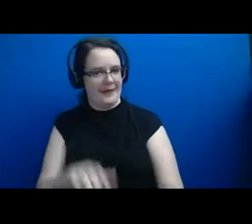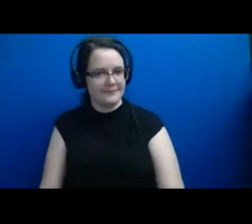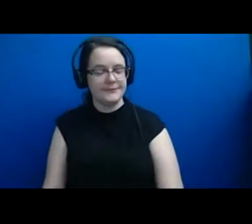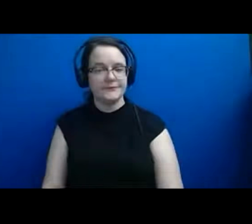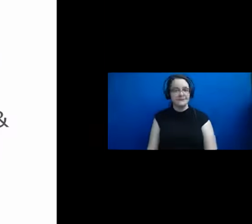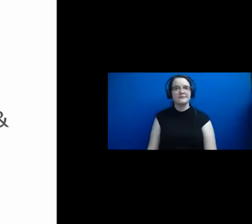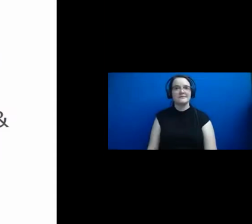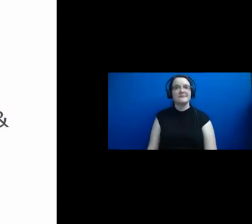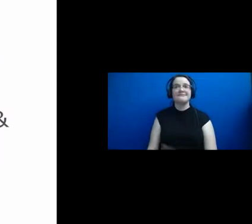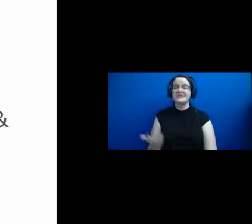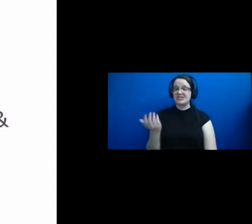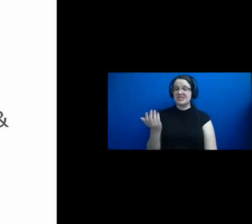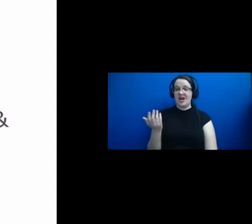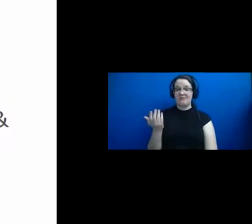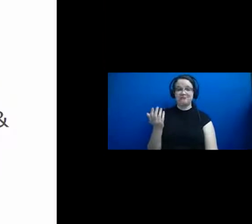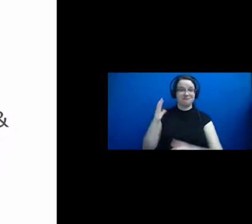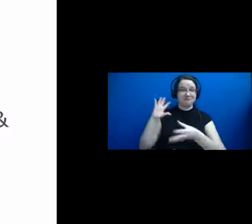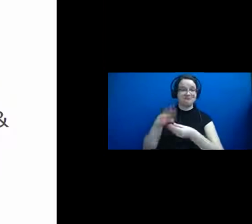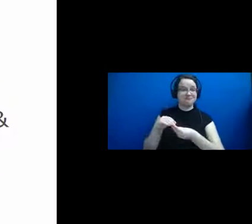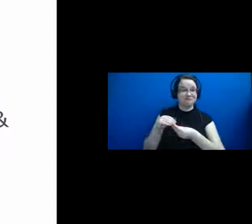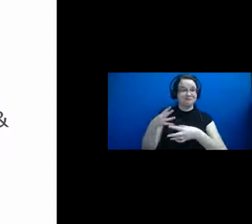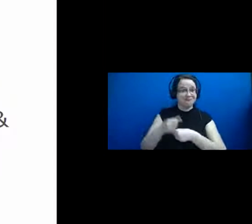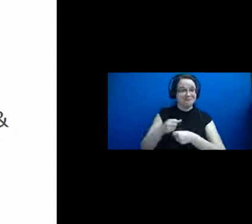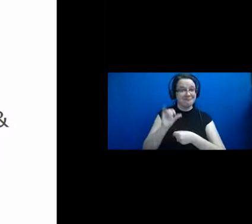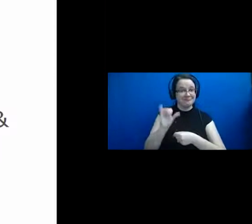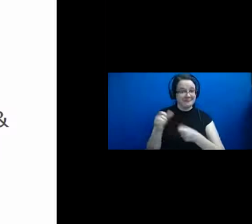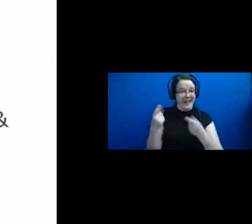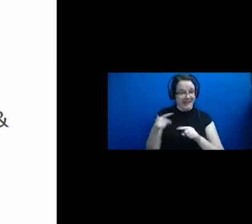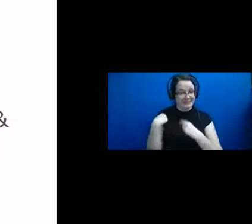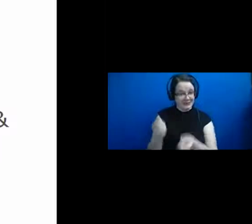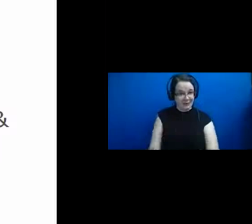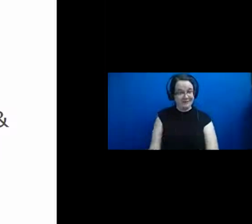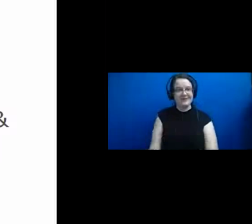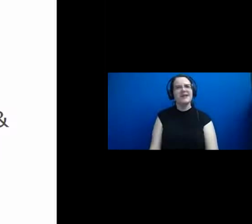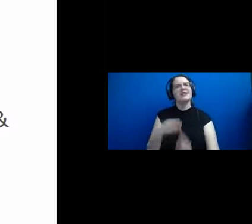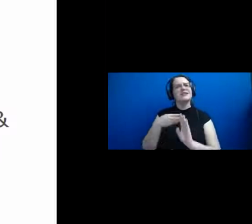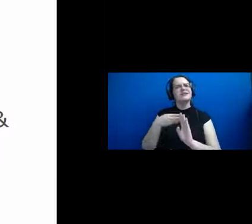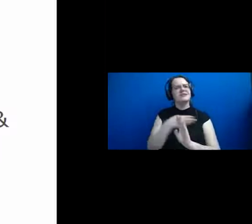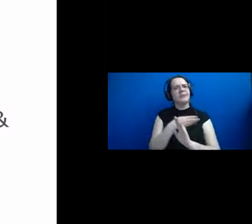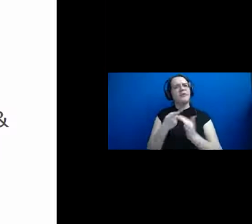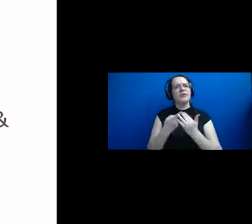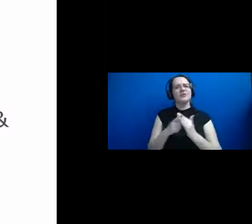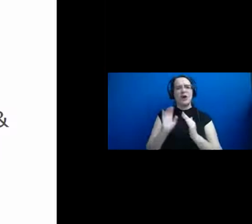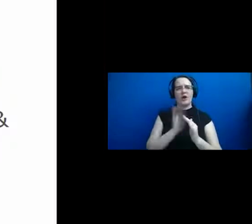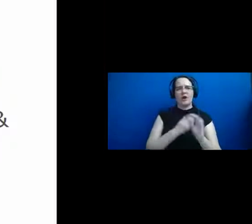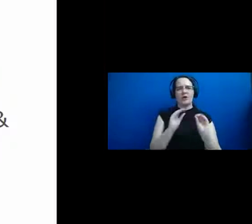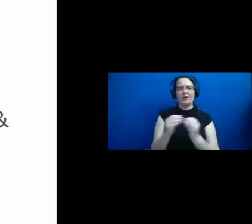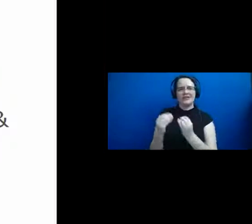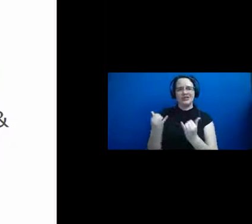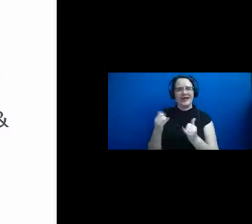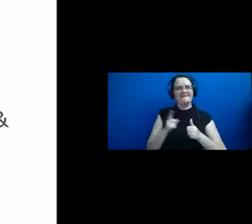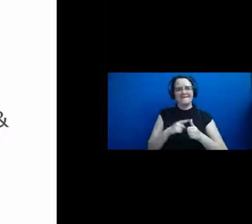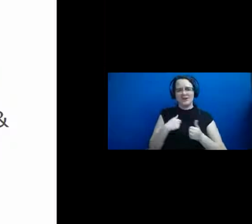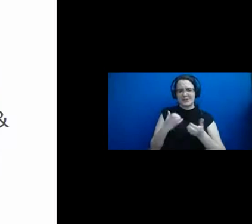So that was basically, you know, where we've been. And so before we kick off our organizations today, I wanted to say that Alicia Evans